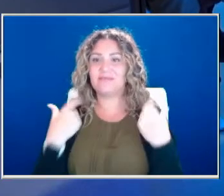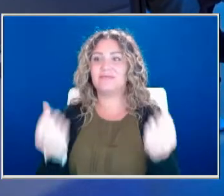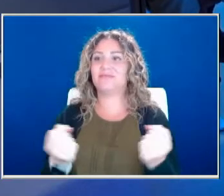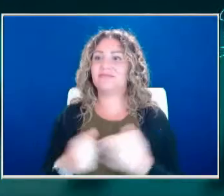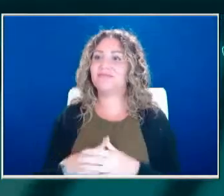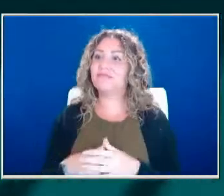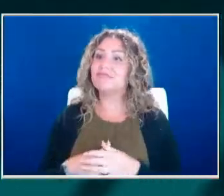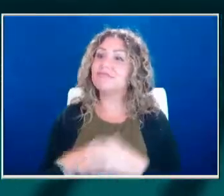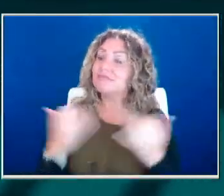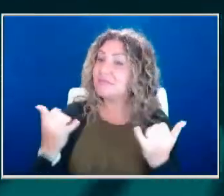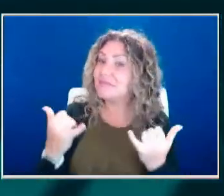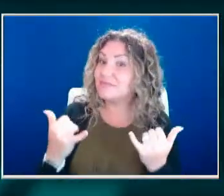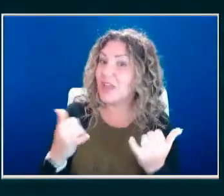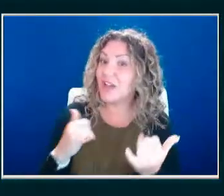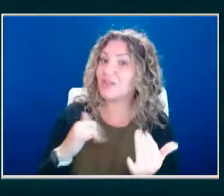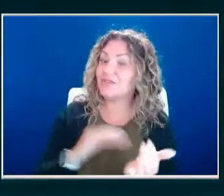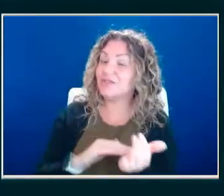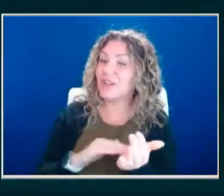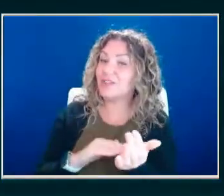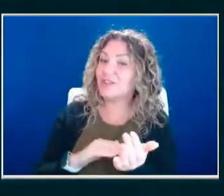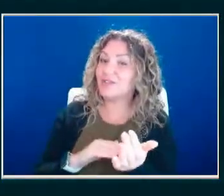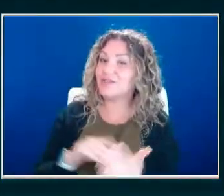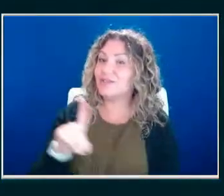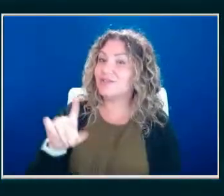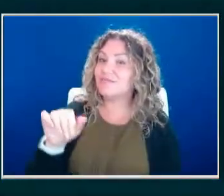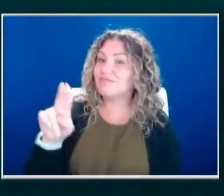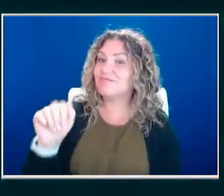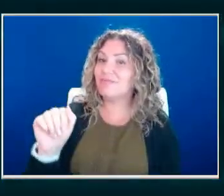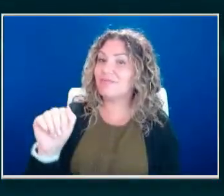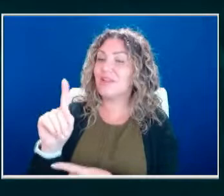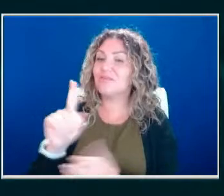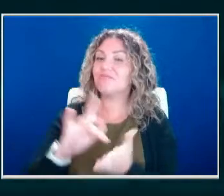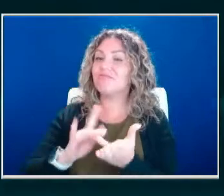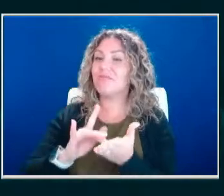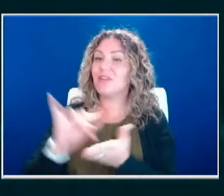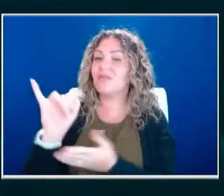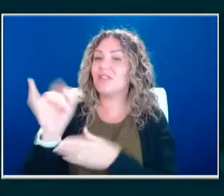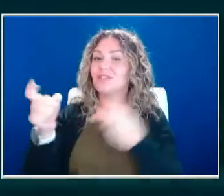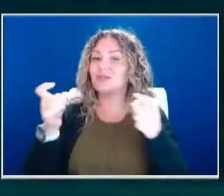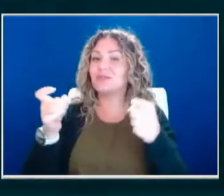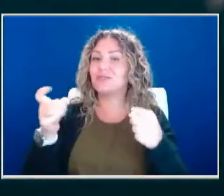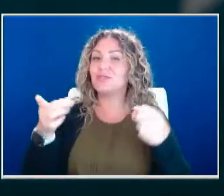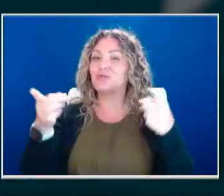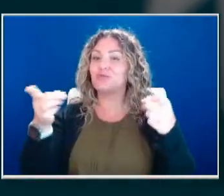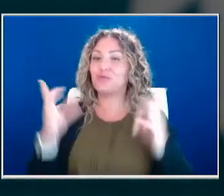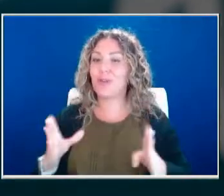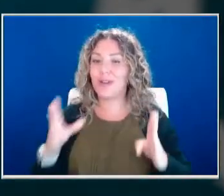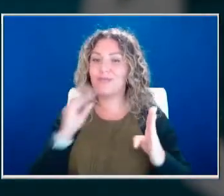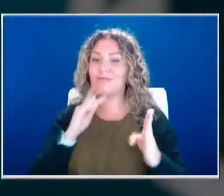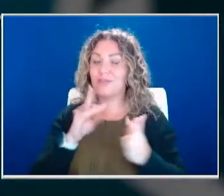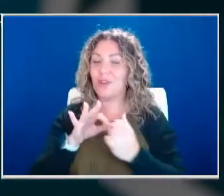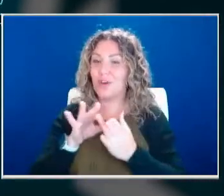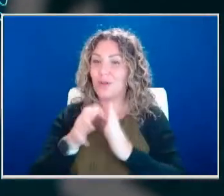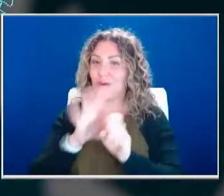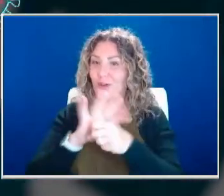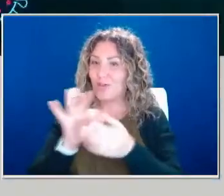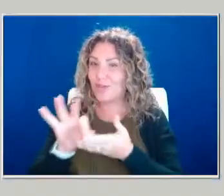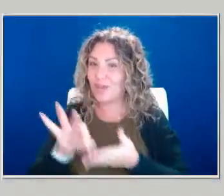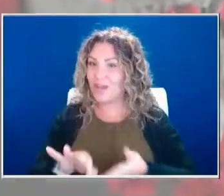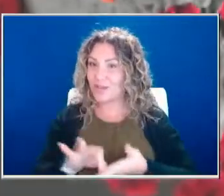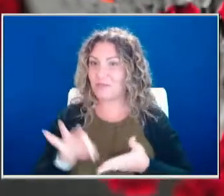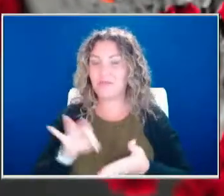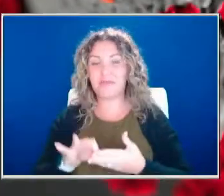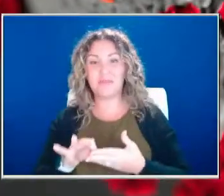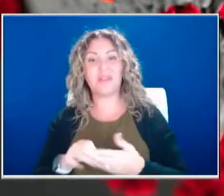Dana Hawkinson, Medical Director of Infection Prevention and Control. Check in with our COVID numbers as we come out of this long holiday weekend. Good morning. Yeah, hi.